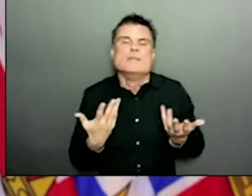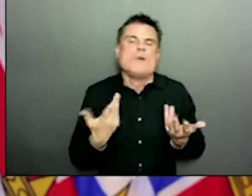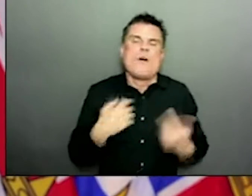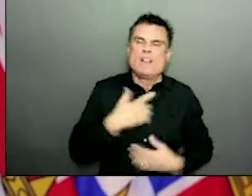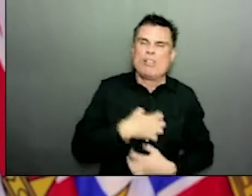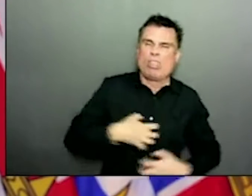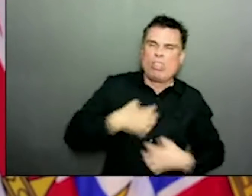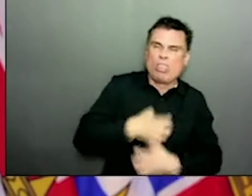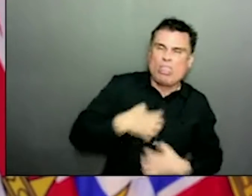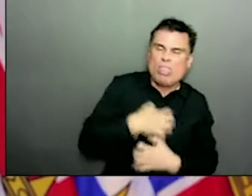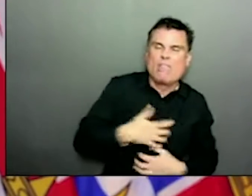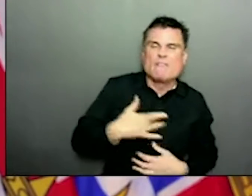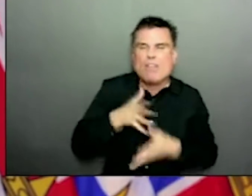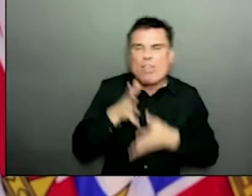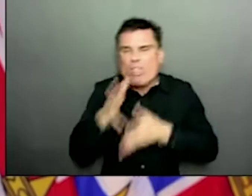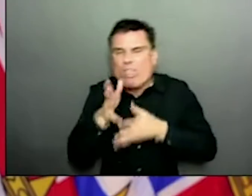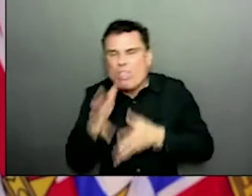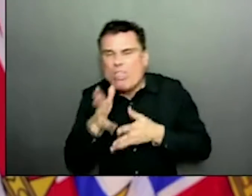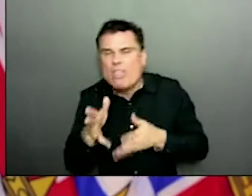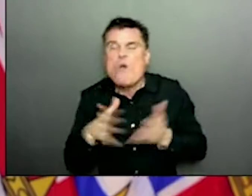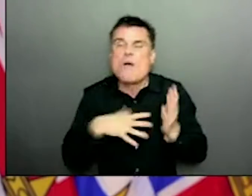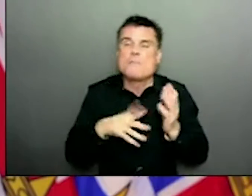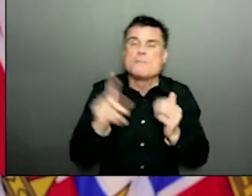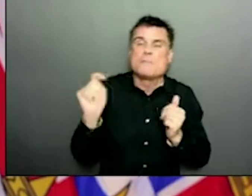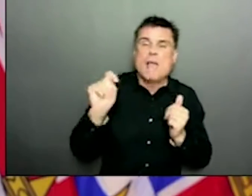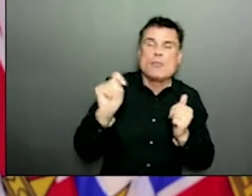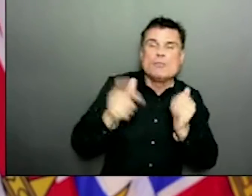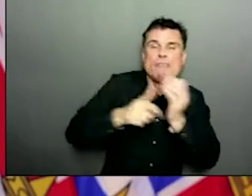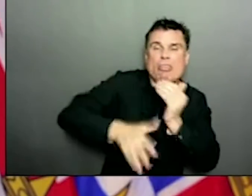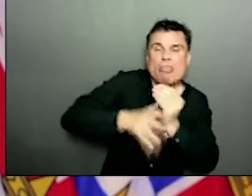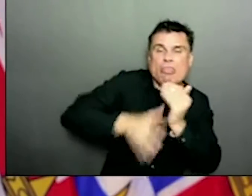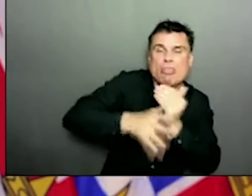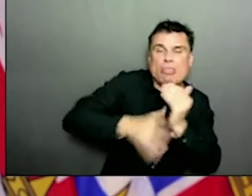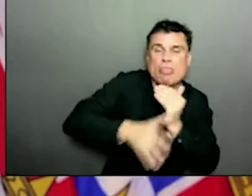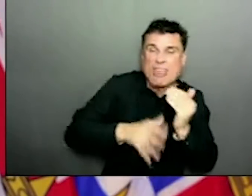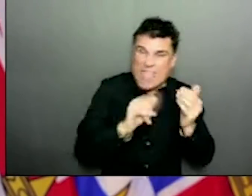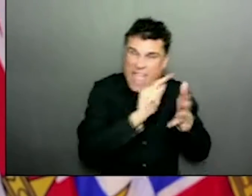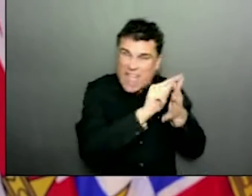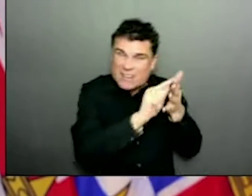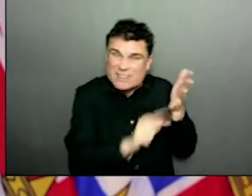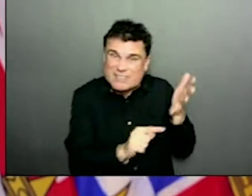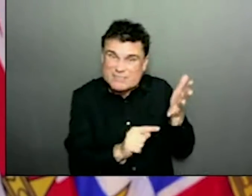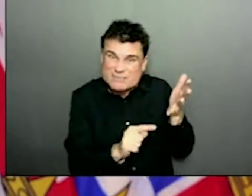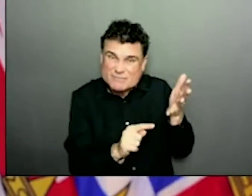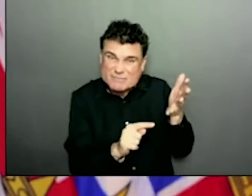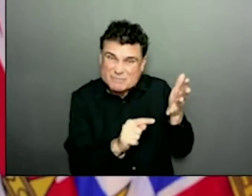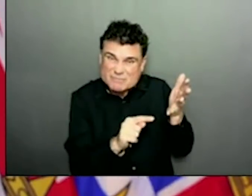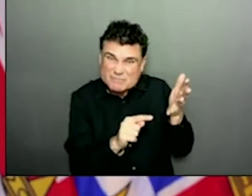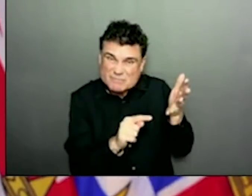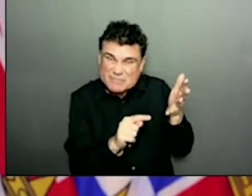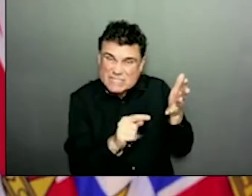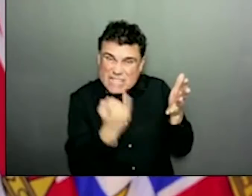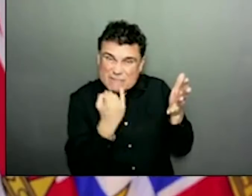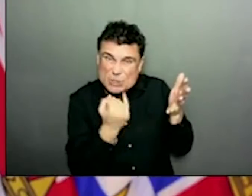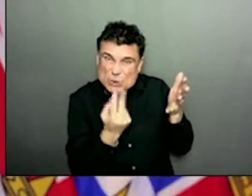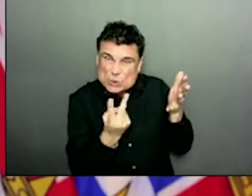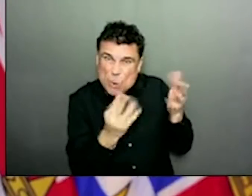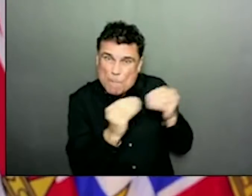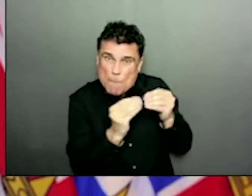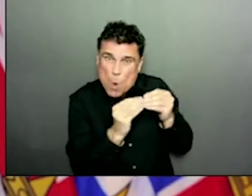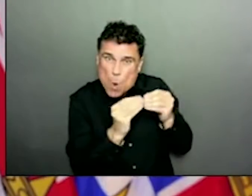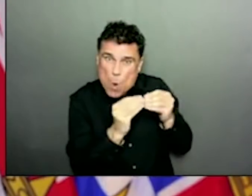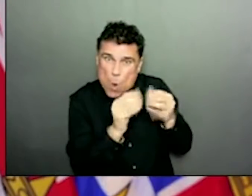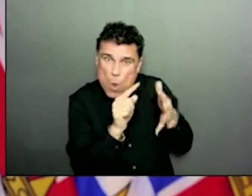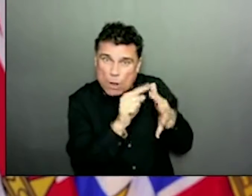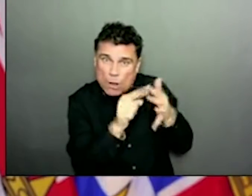you have 2 or more of these symptoms, you can wait and see, but you can also go for a test. And if